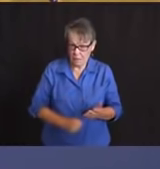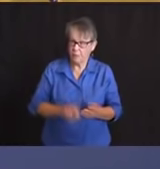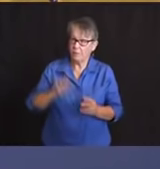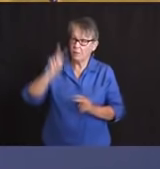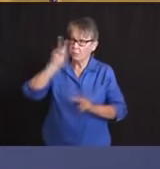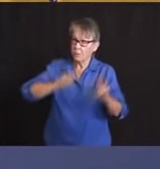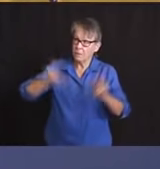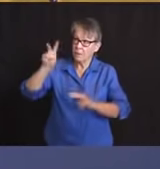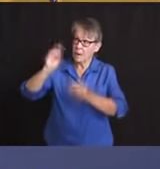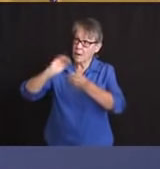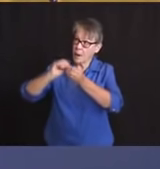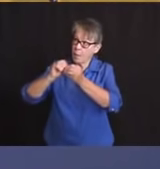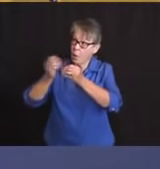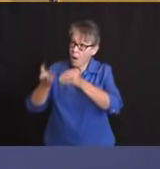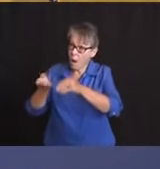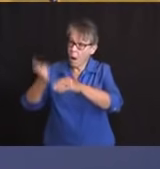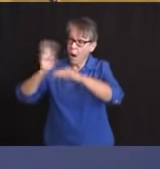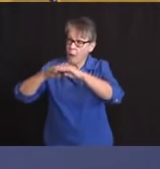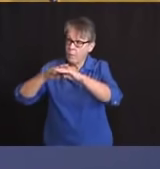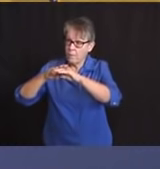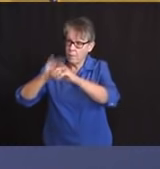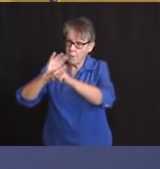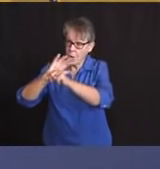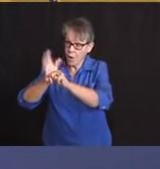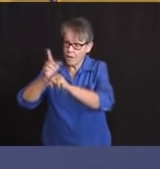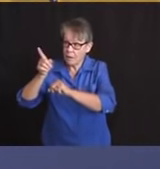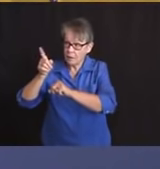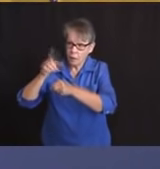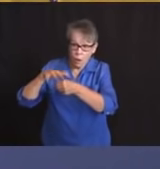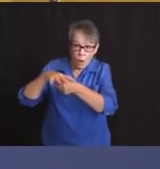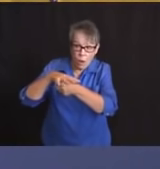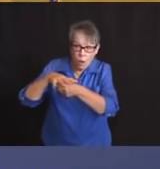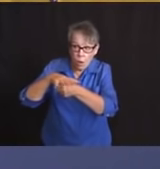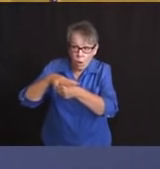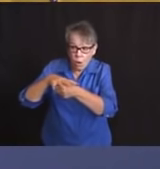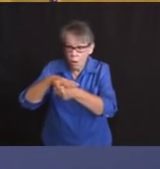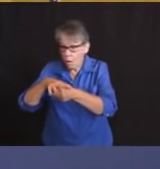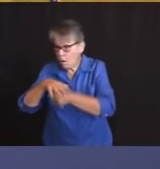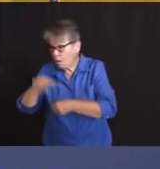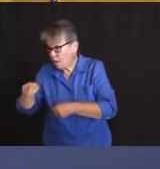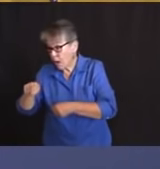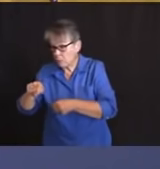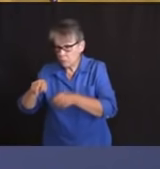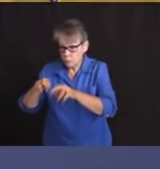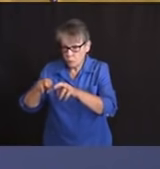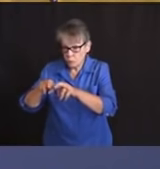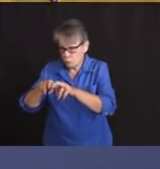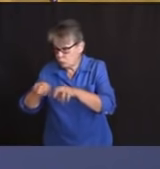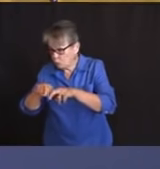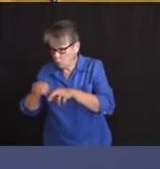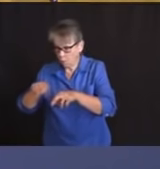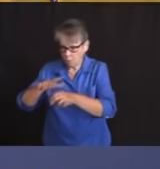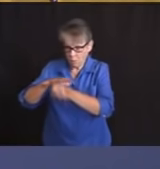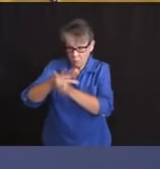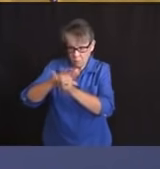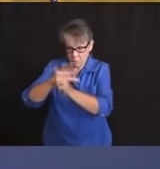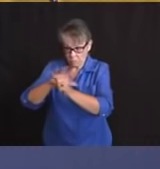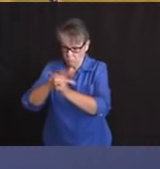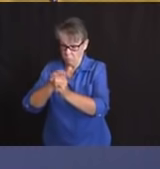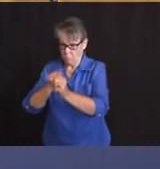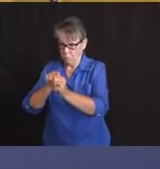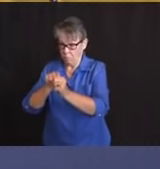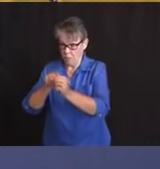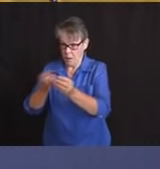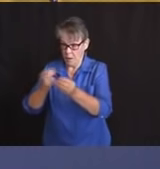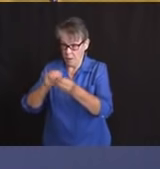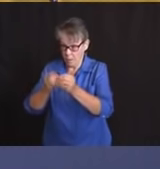a local and then regional reality. It would only be, I don't want to put words in your mouth or in Kevin's, if